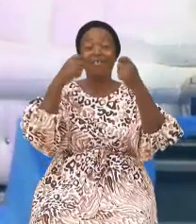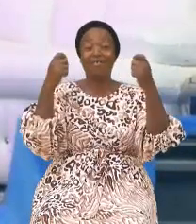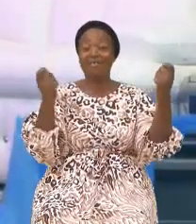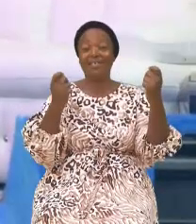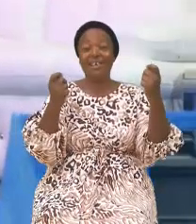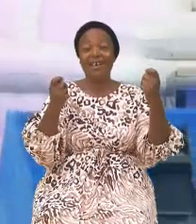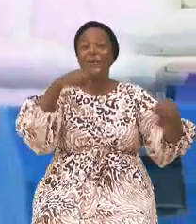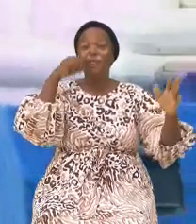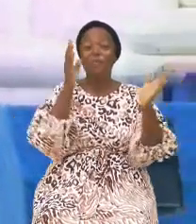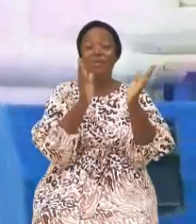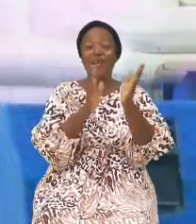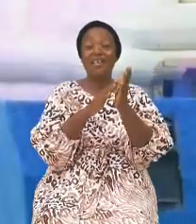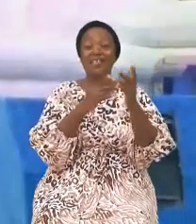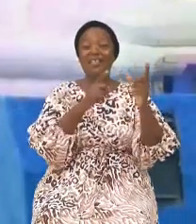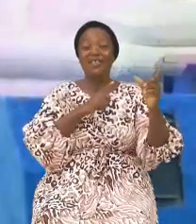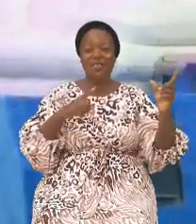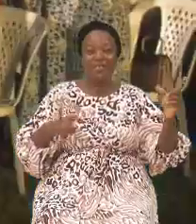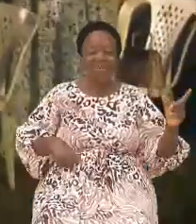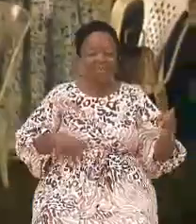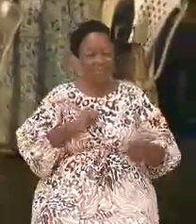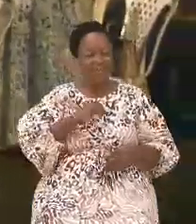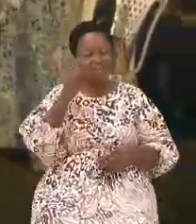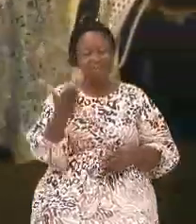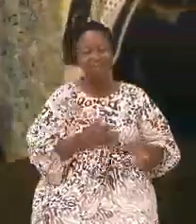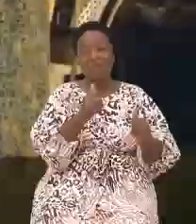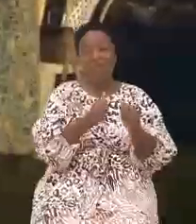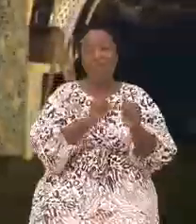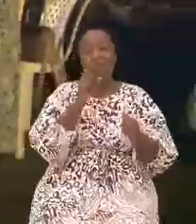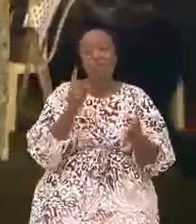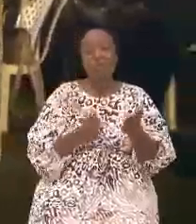Global hallelujah. I said, praise the Lord.